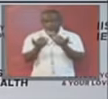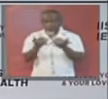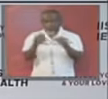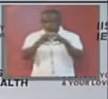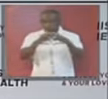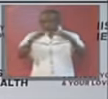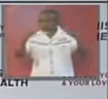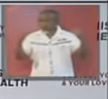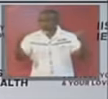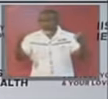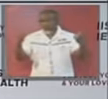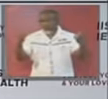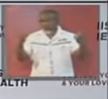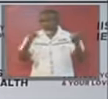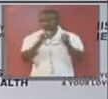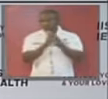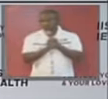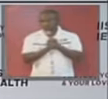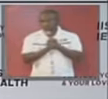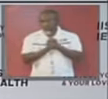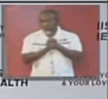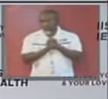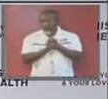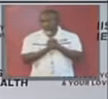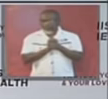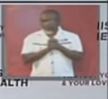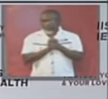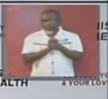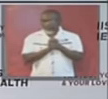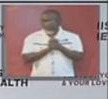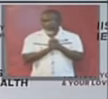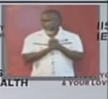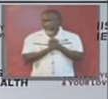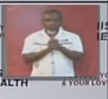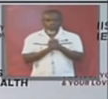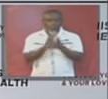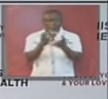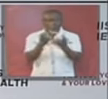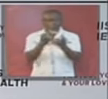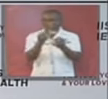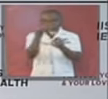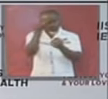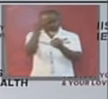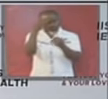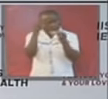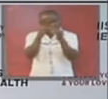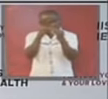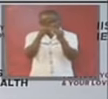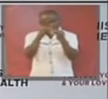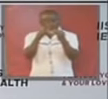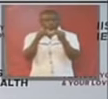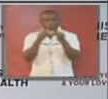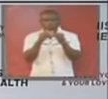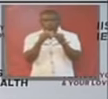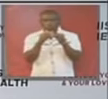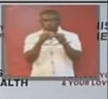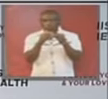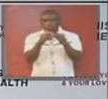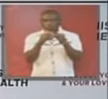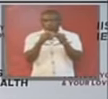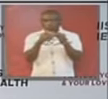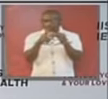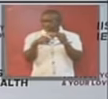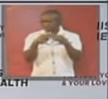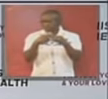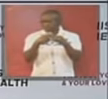Hi, good morning. Camille Hunt, Express. I wanted to get an update on the tracking bracelets to monitor people in home quarantine, because